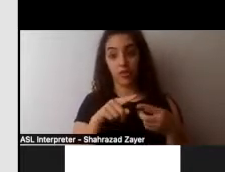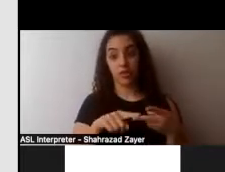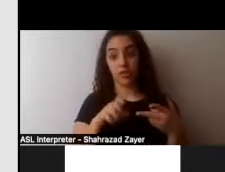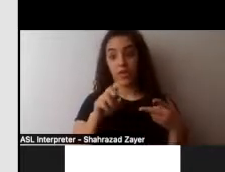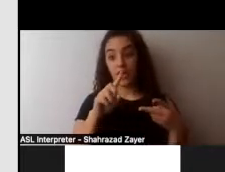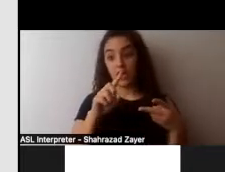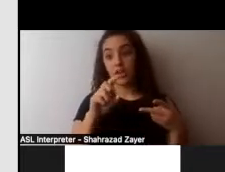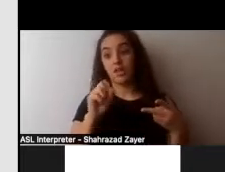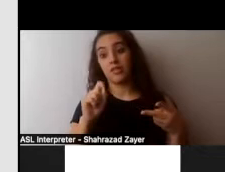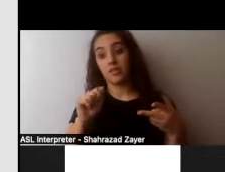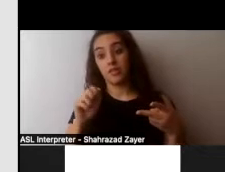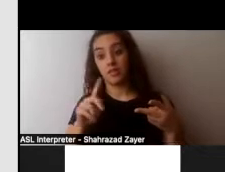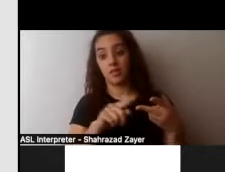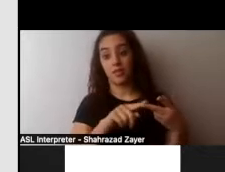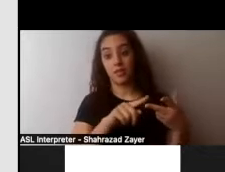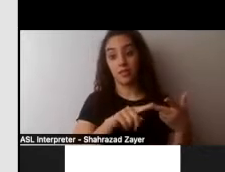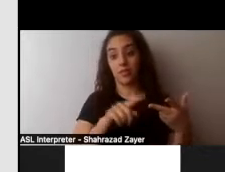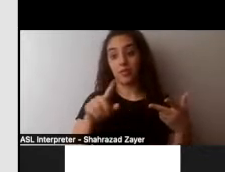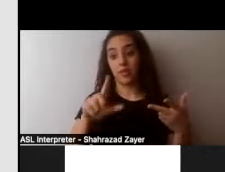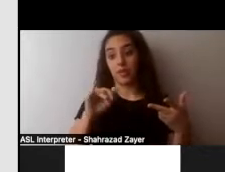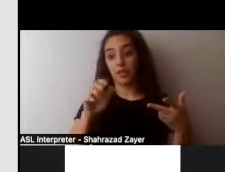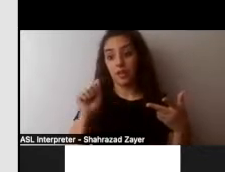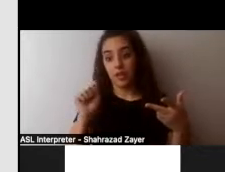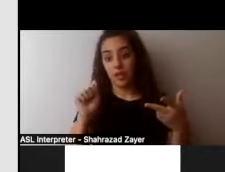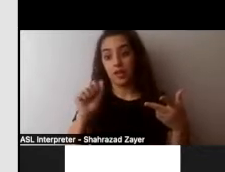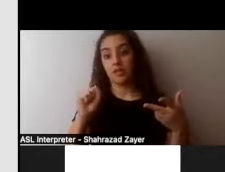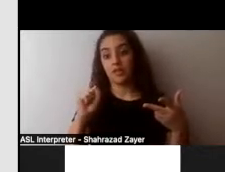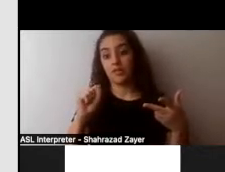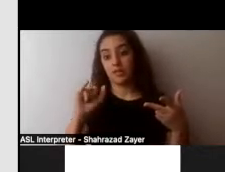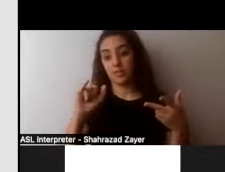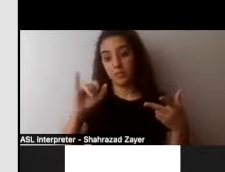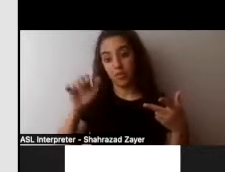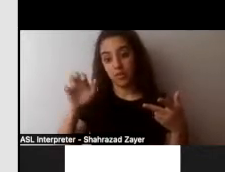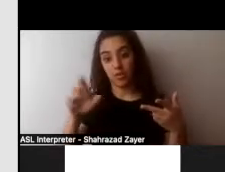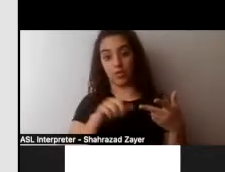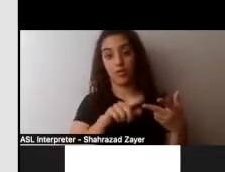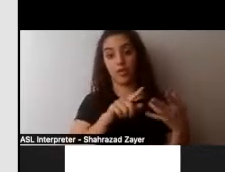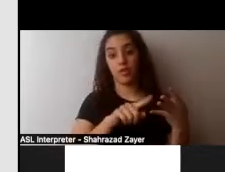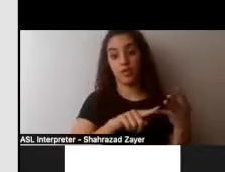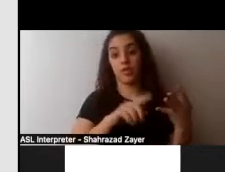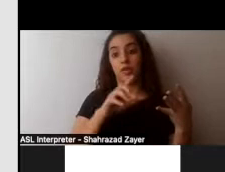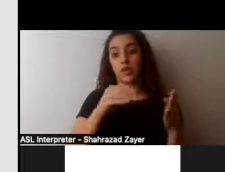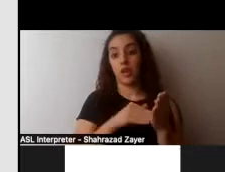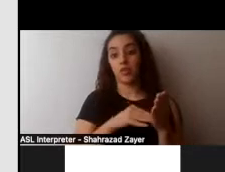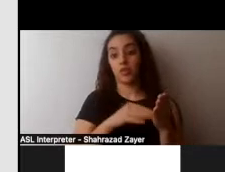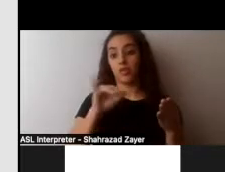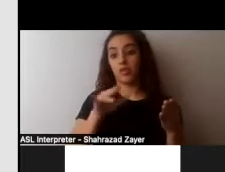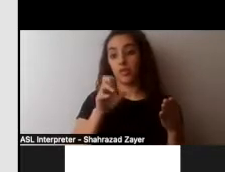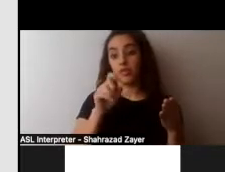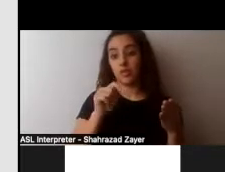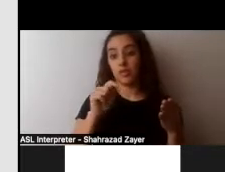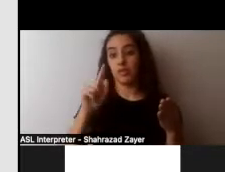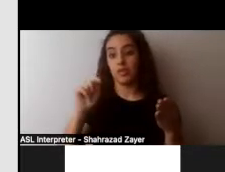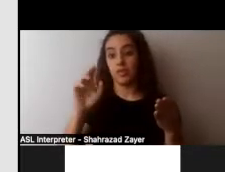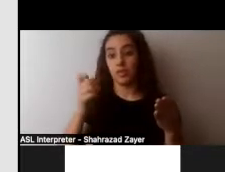Young, the team at Shapeable, Dr. Justin Tucker, Jocelyn Rubio,